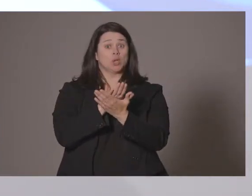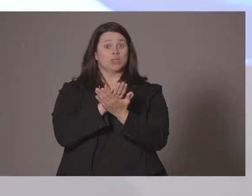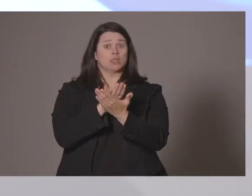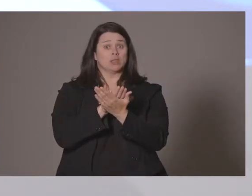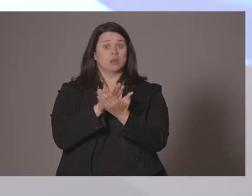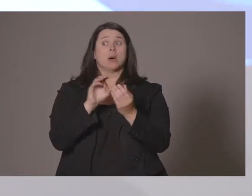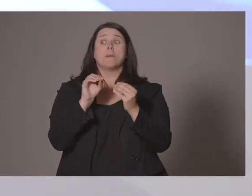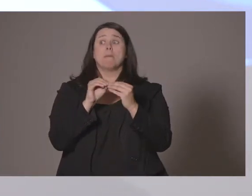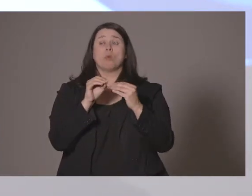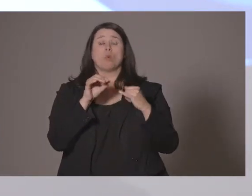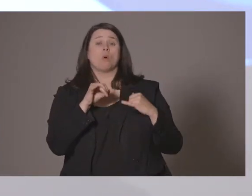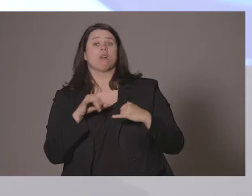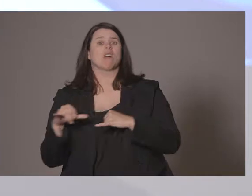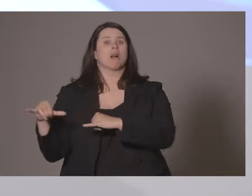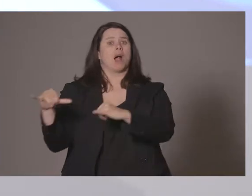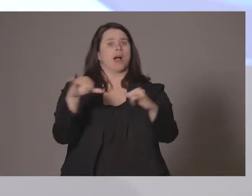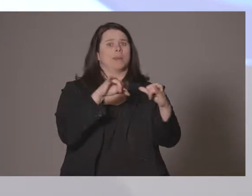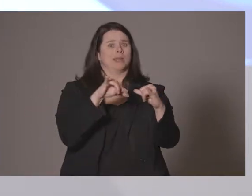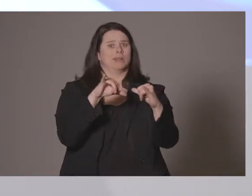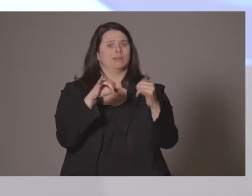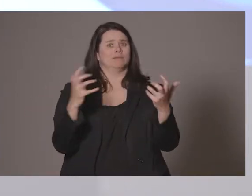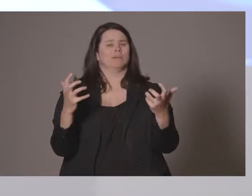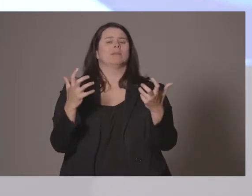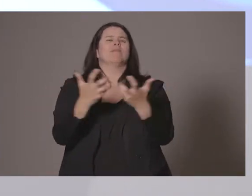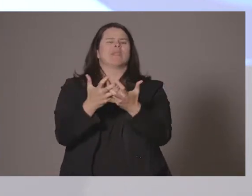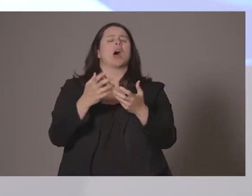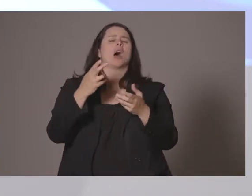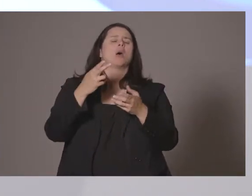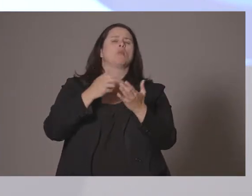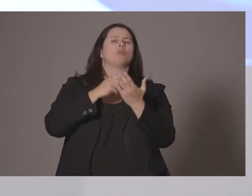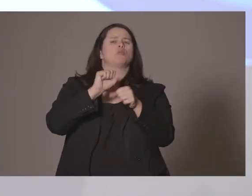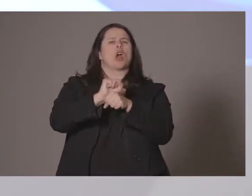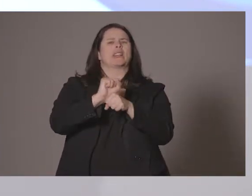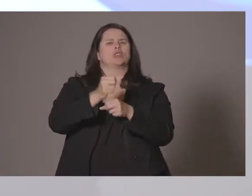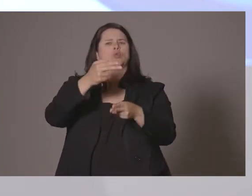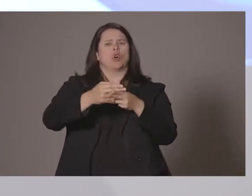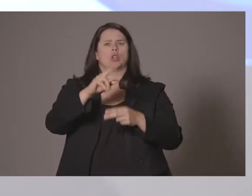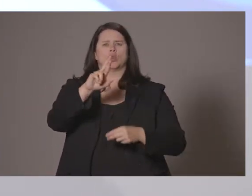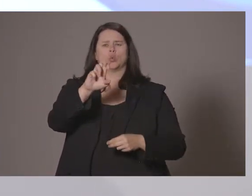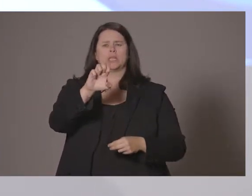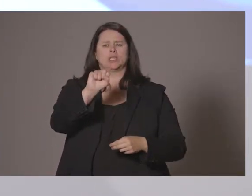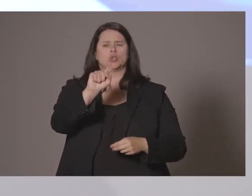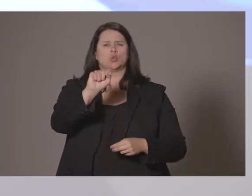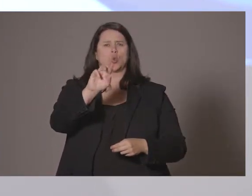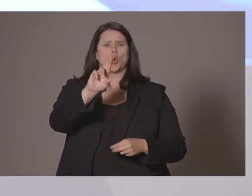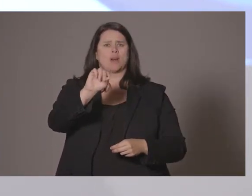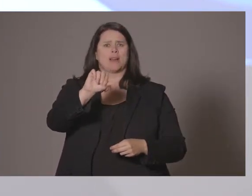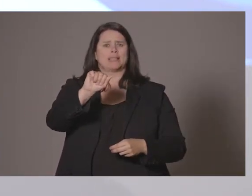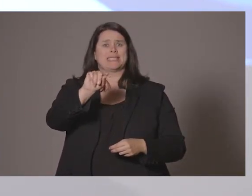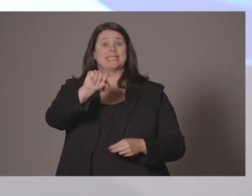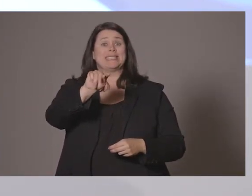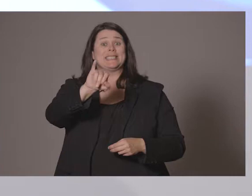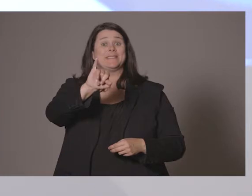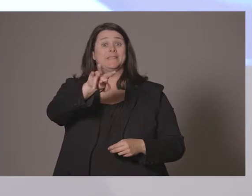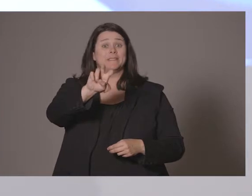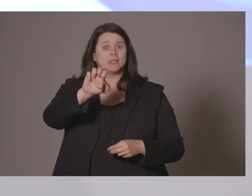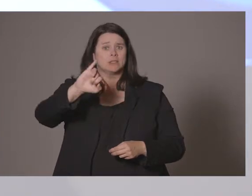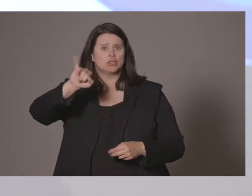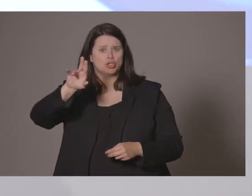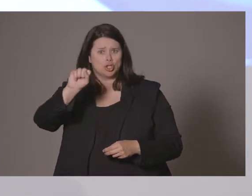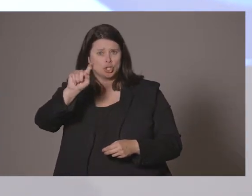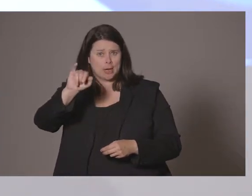commonly incorporating restorative justice systems, and is restorative justice a thing here? Yes. Okay, just making